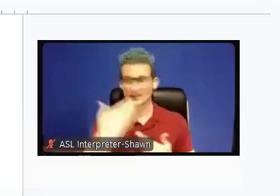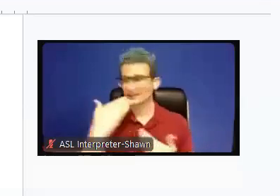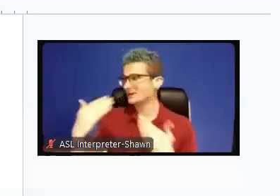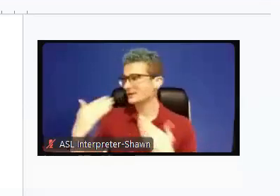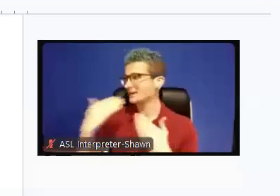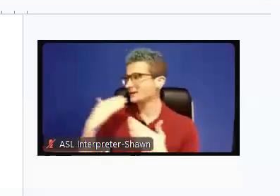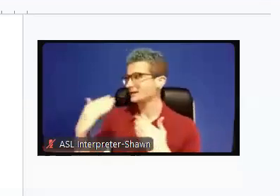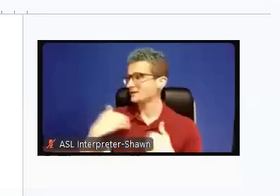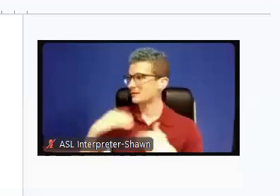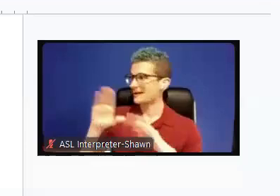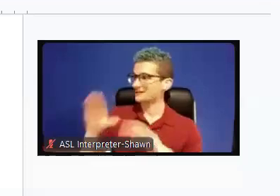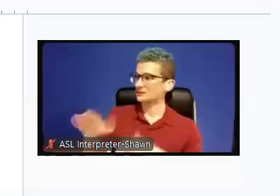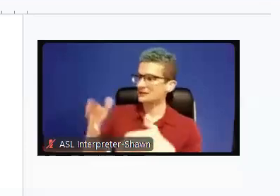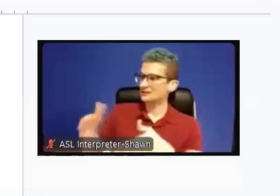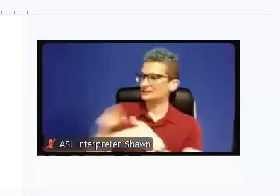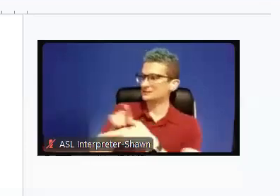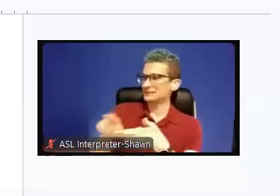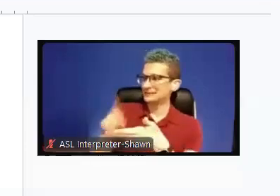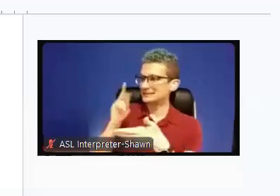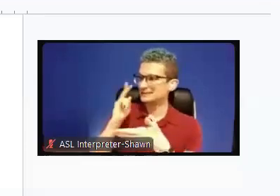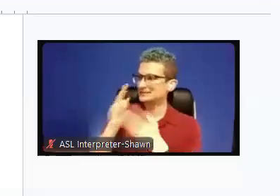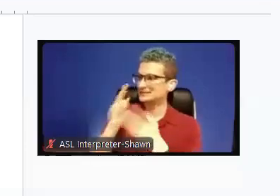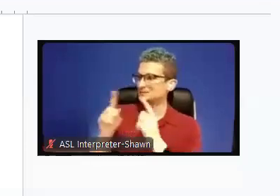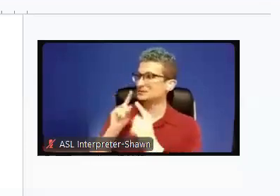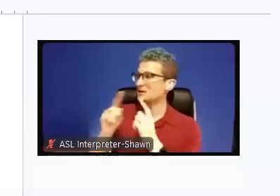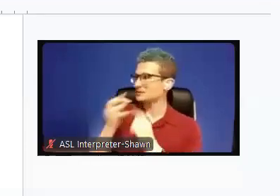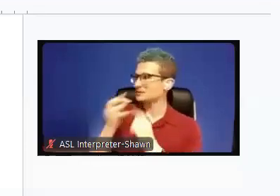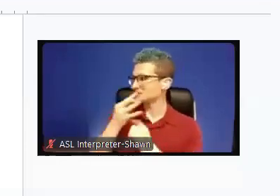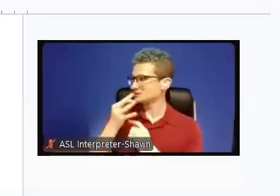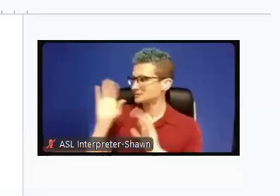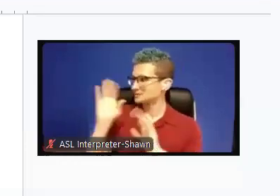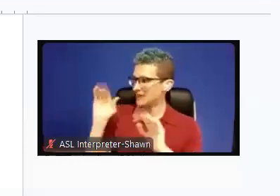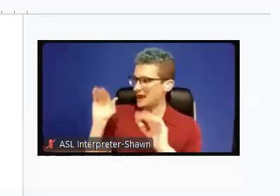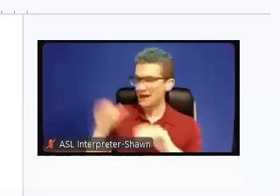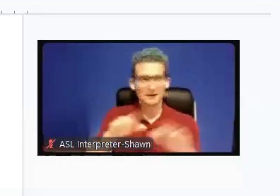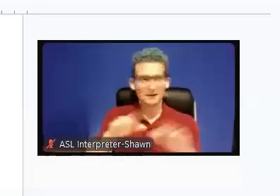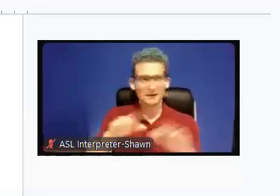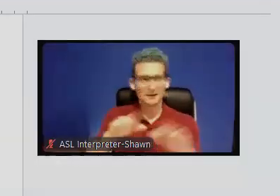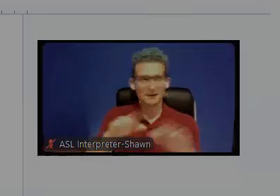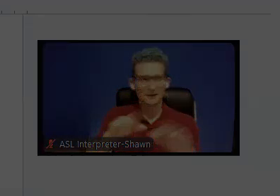rest of your week. We'll talk to you soon. Bye-bye. Thank you. Thank you. I appreciate